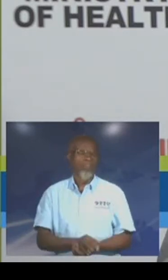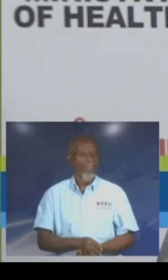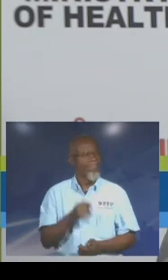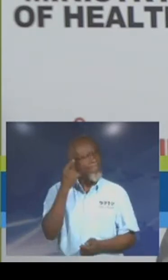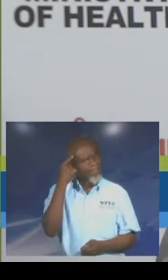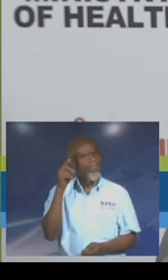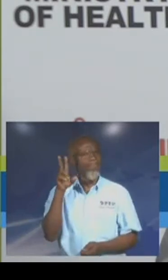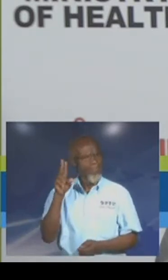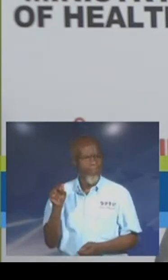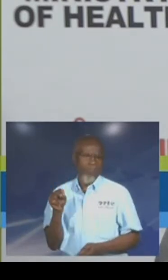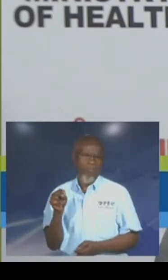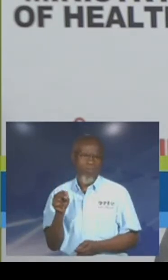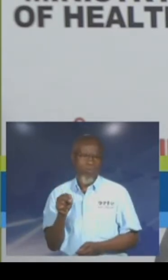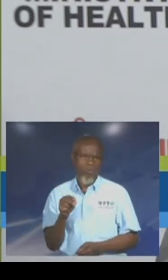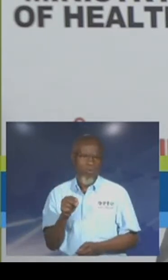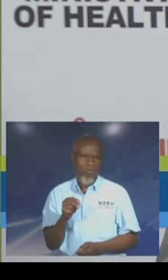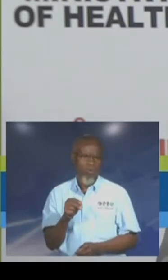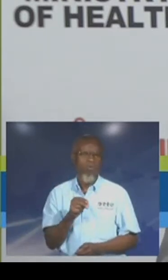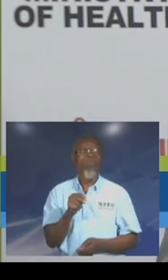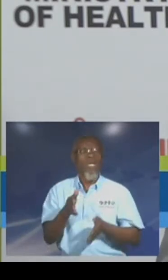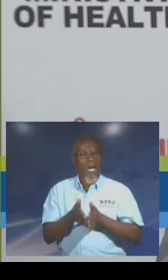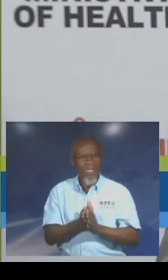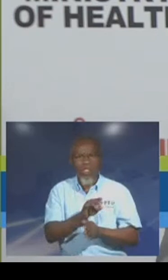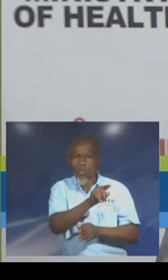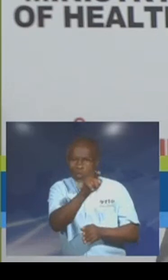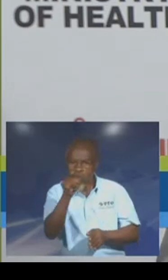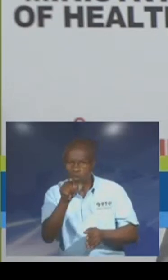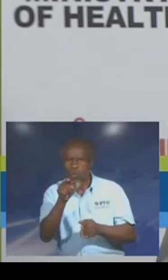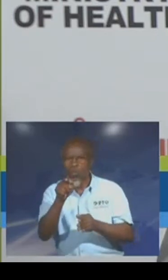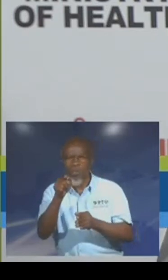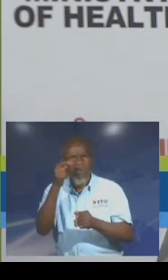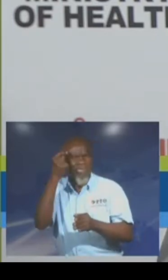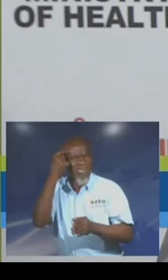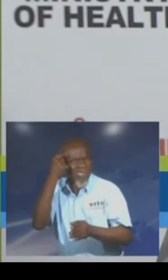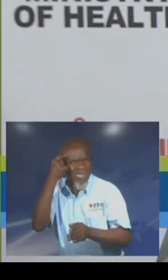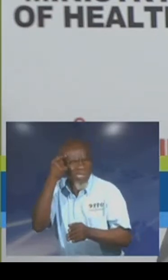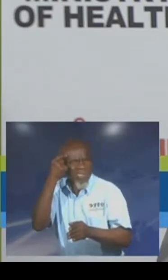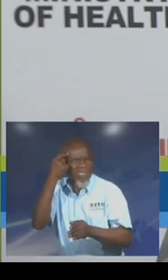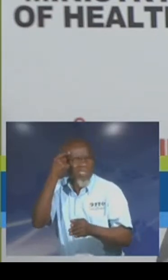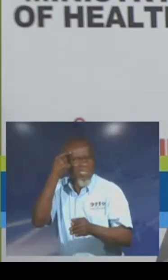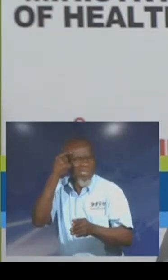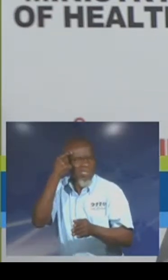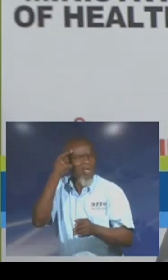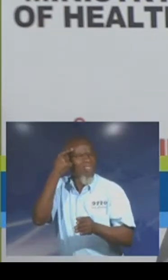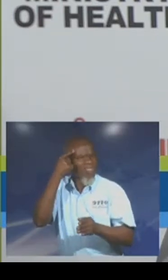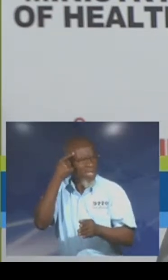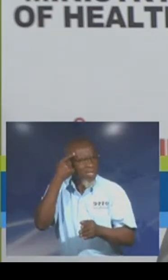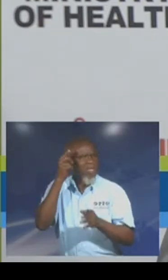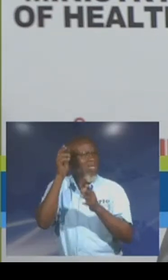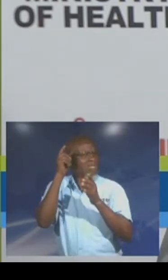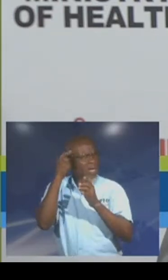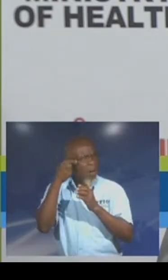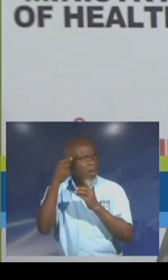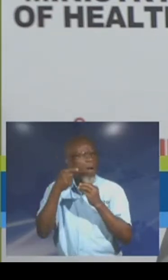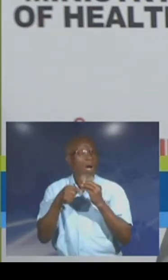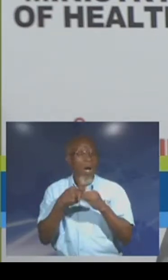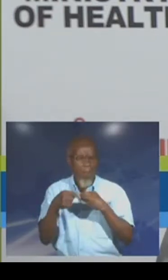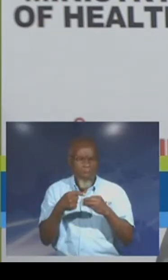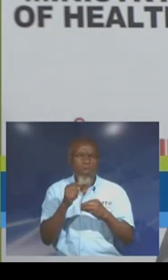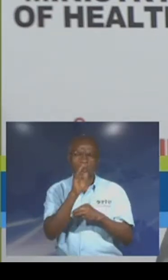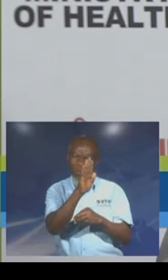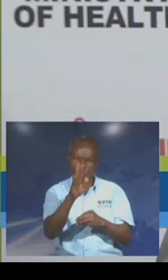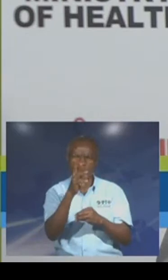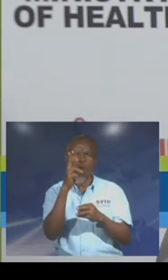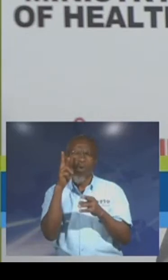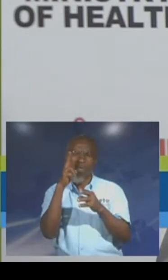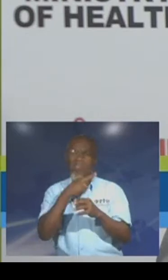people, weigh your risk. The CMO went through in detail the types of situations, the proximity